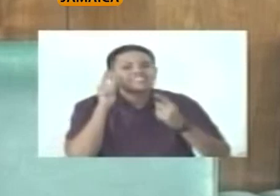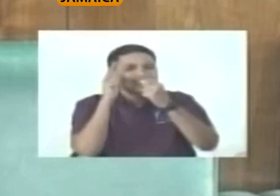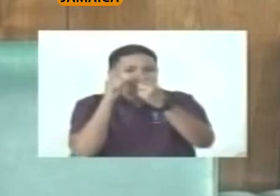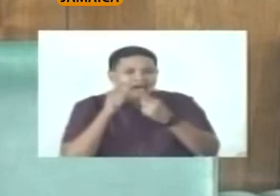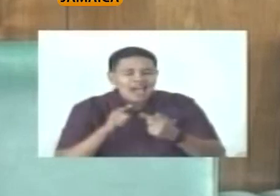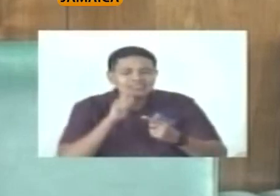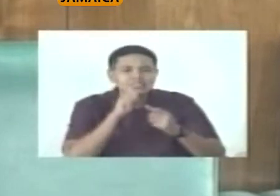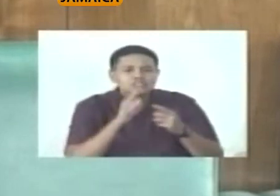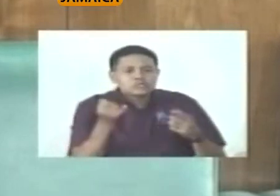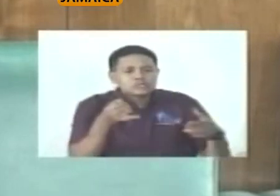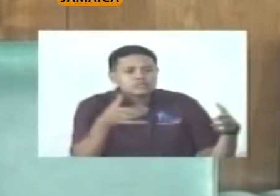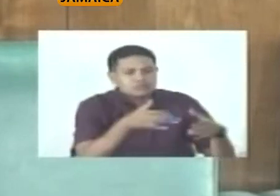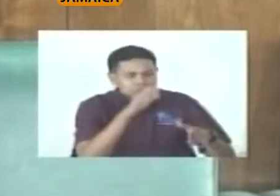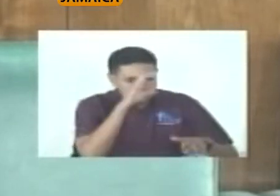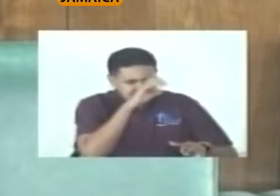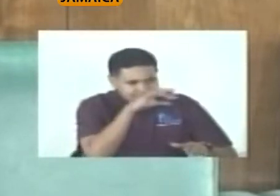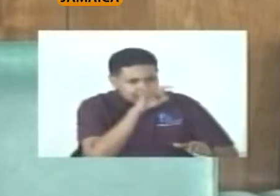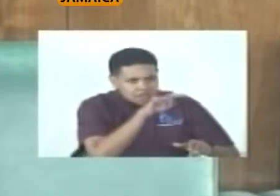the criminals.